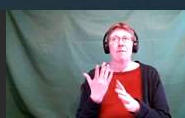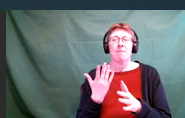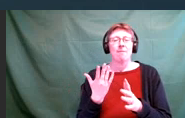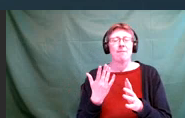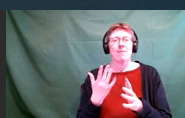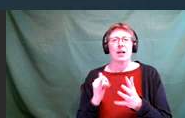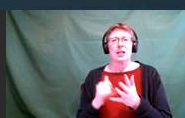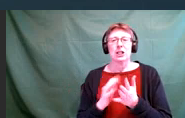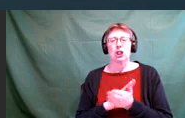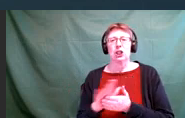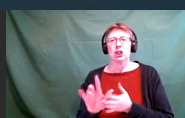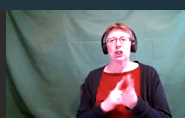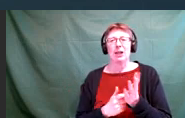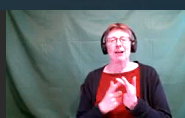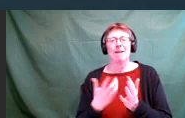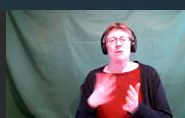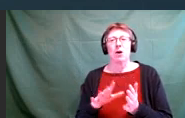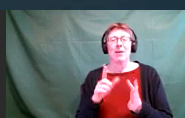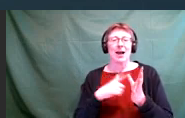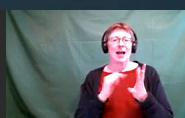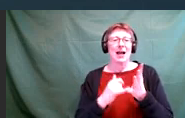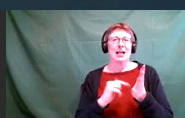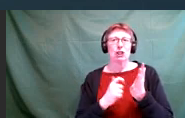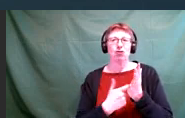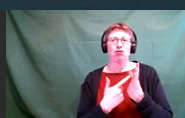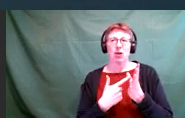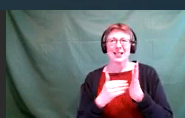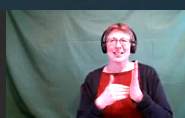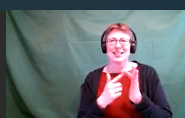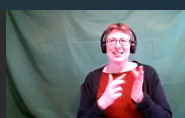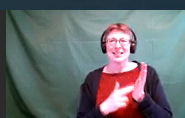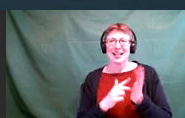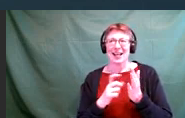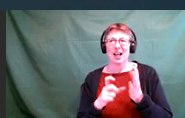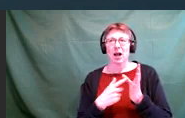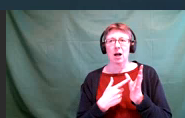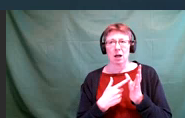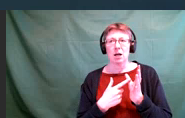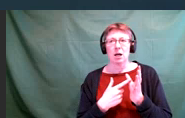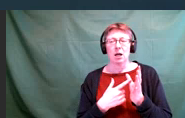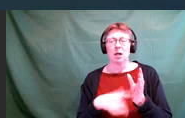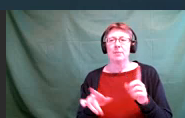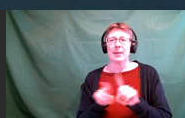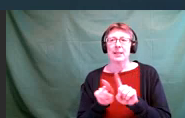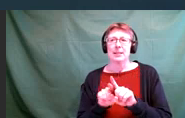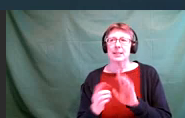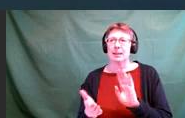in AstraZeneca would be the same as the return on investment you get on a share in